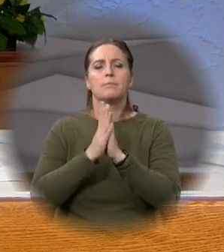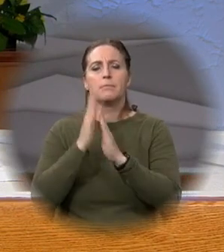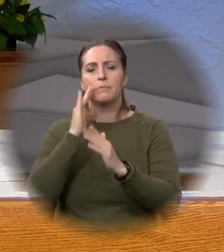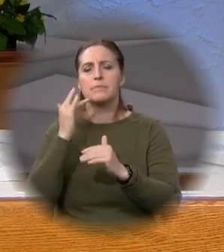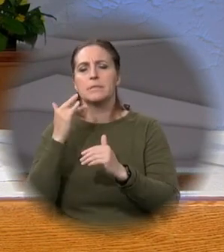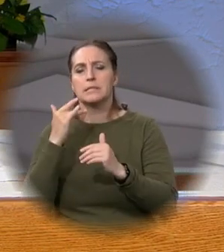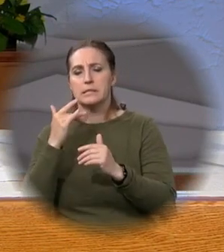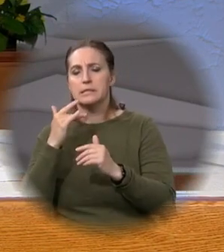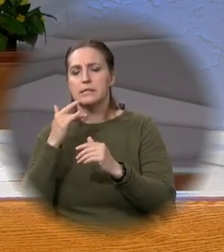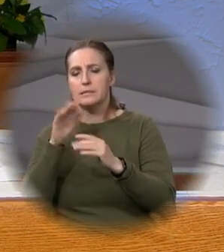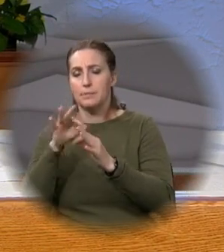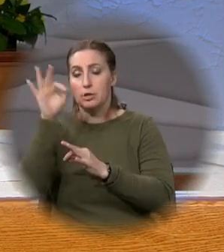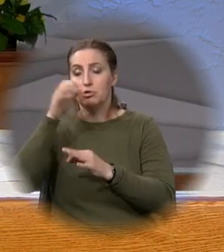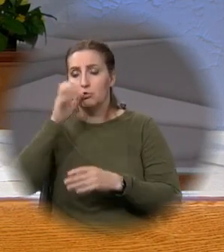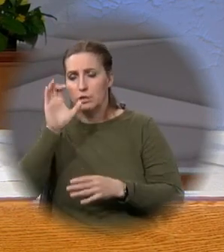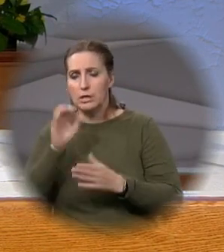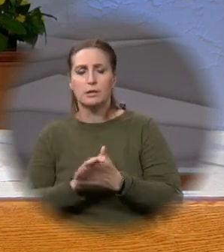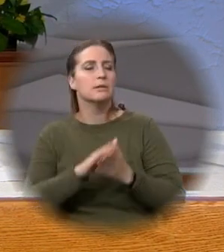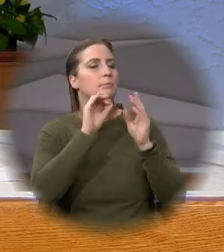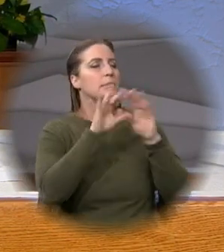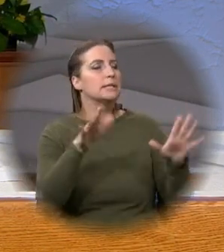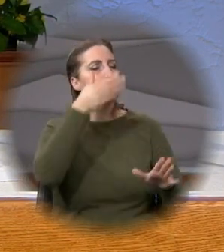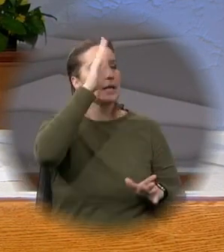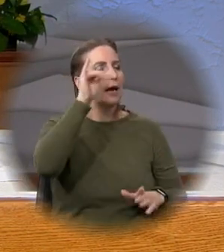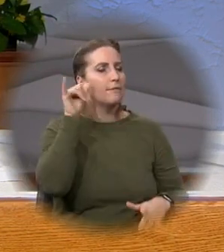drink. Blessed be God forever.